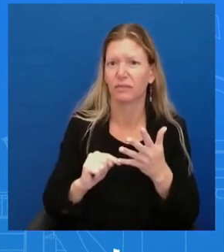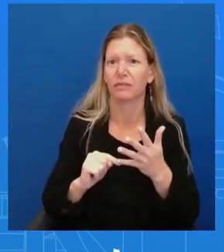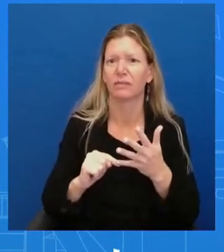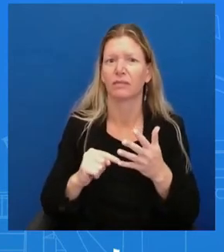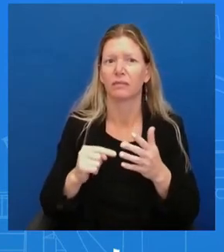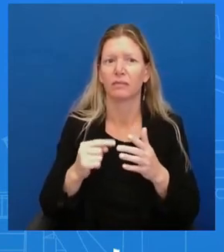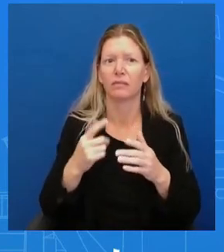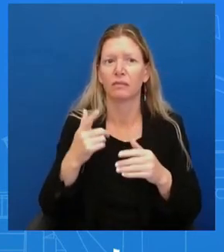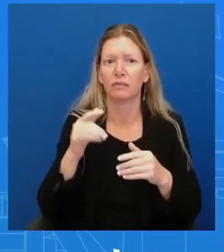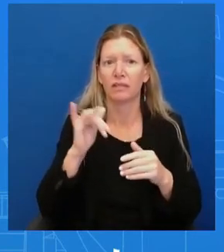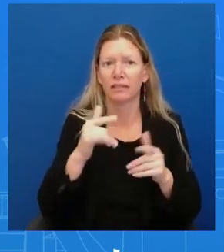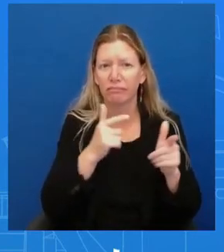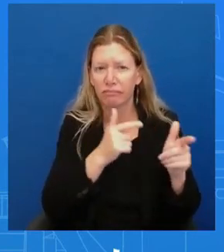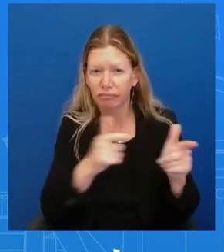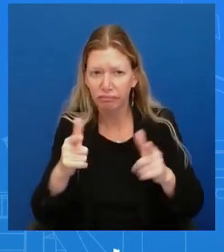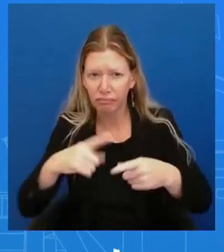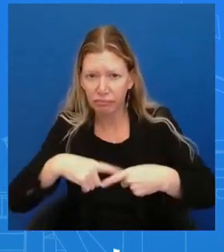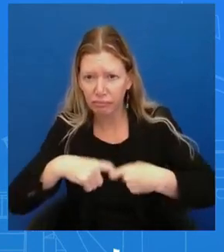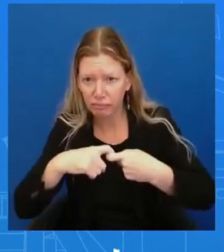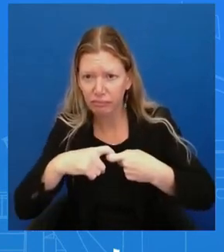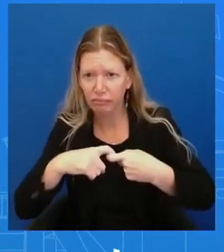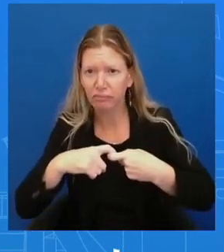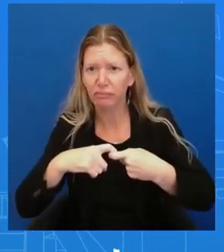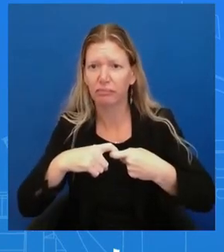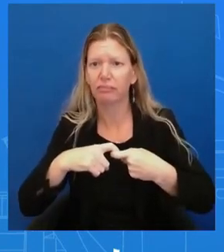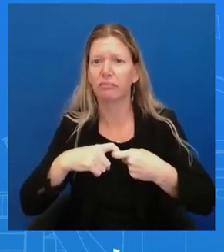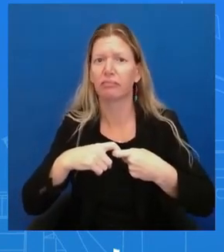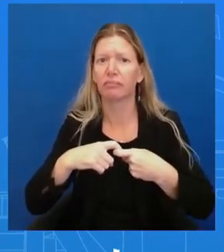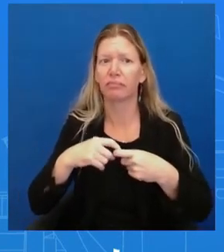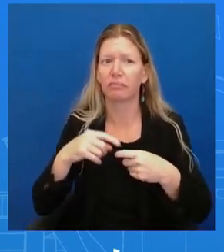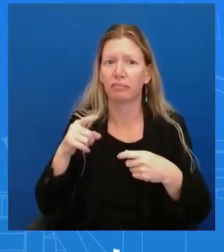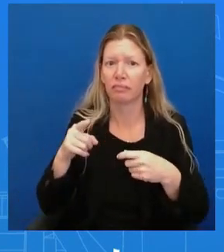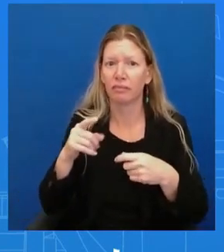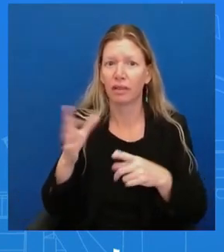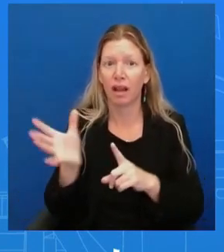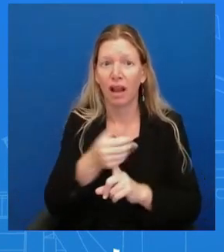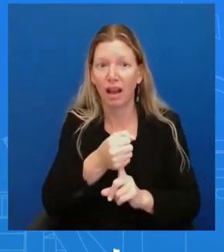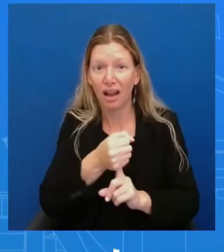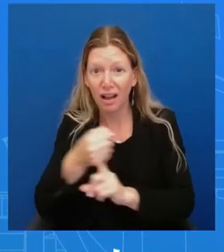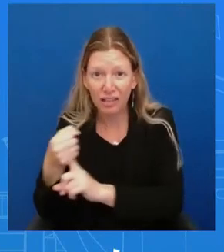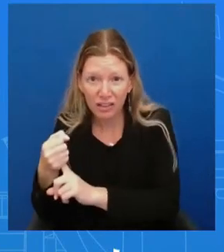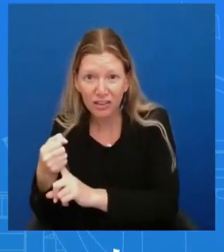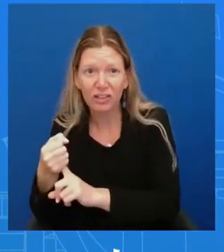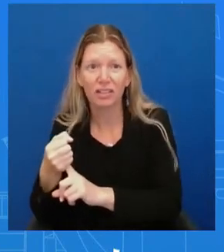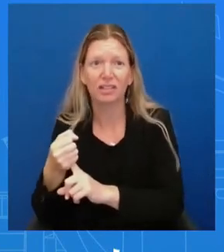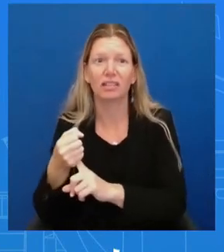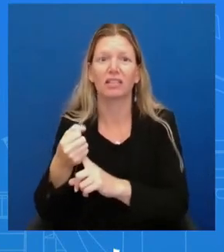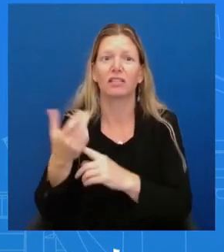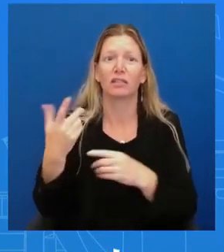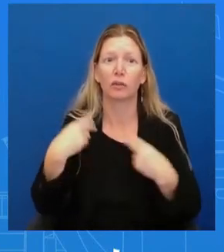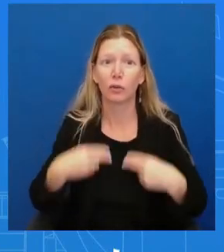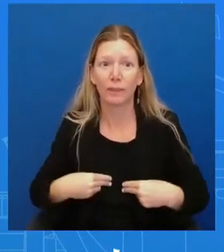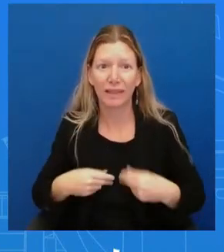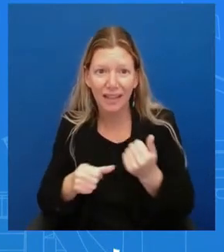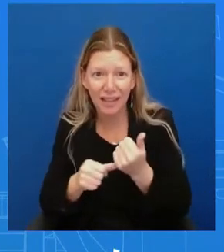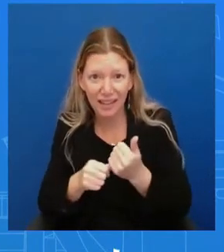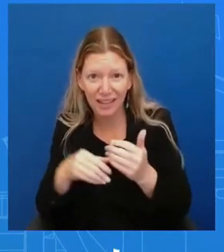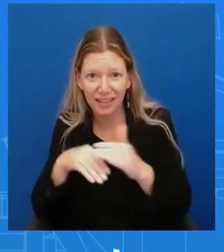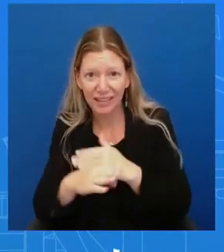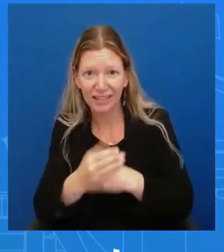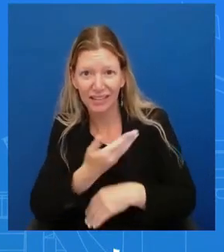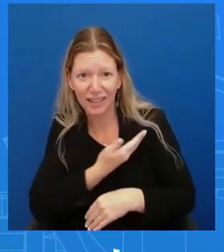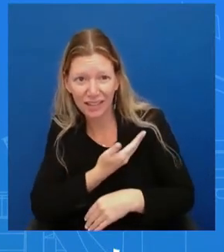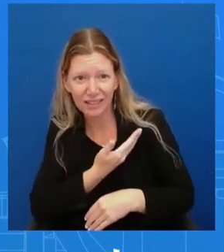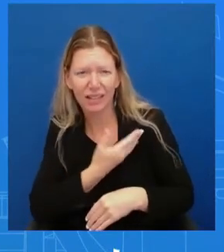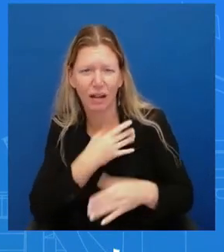significantly increase humanitarian aid into Gaza. And that's something that you've heard us talk about. You've heard us actually take actions in the past couple of weeks,